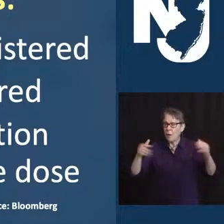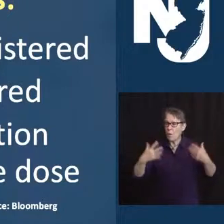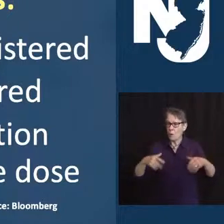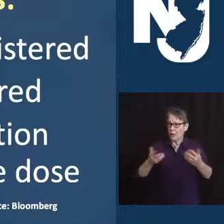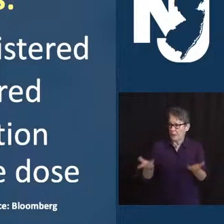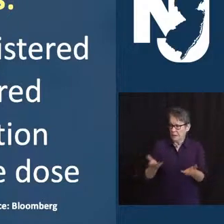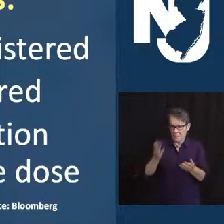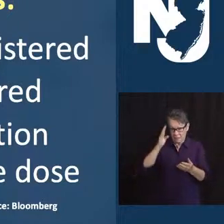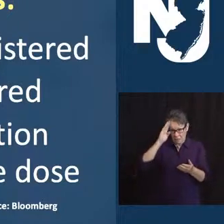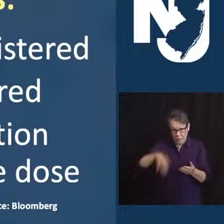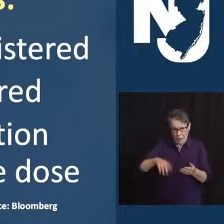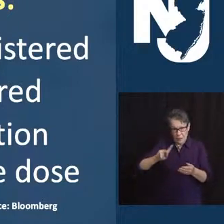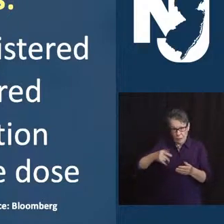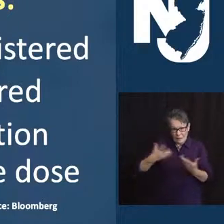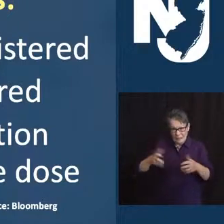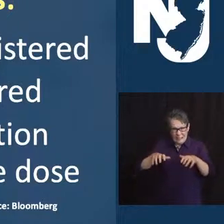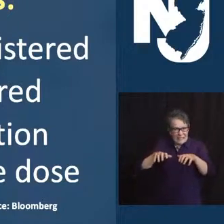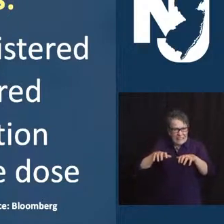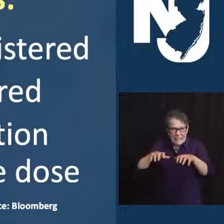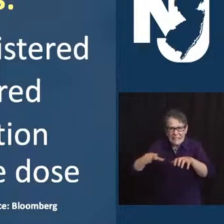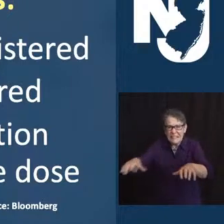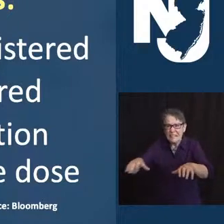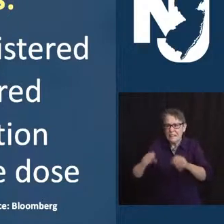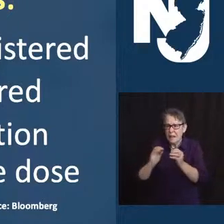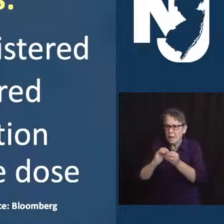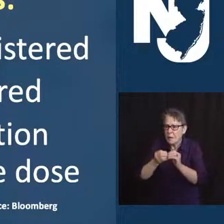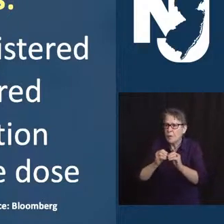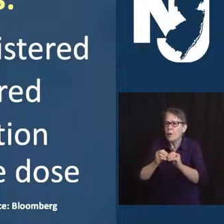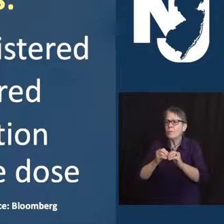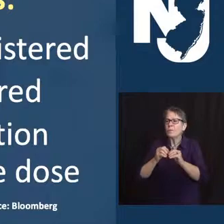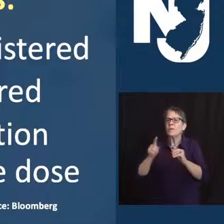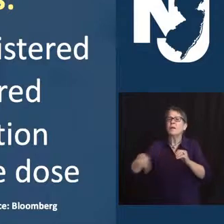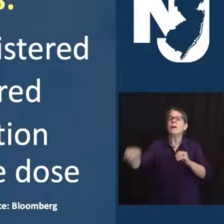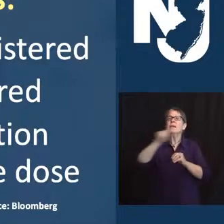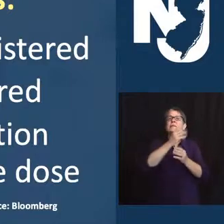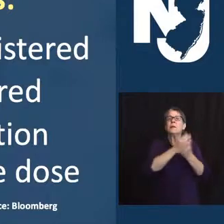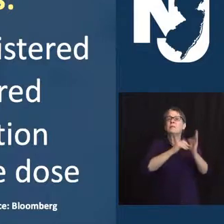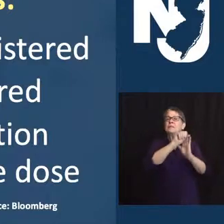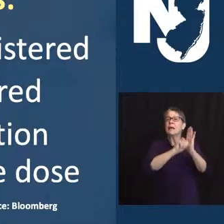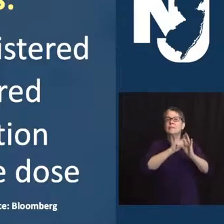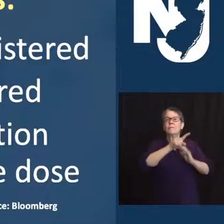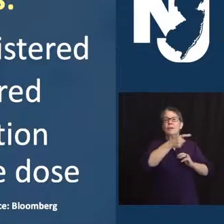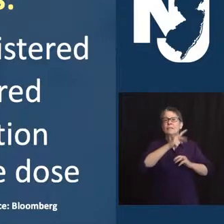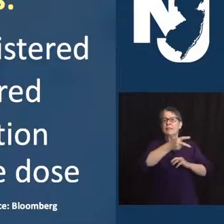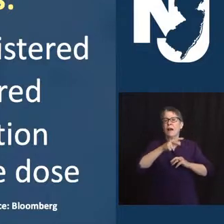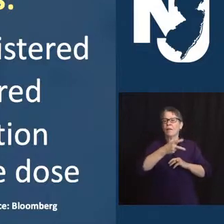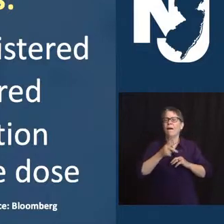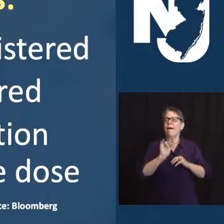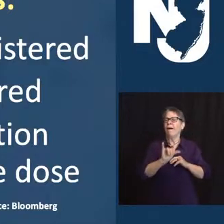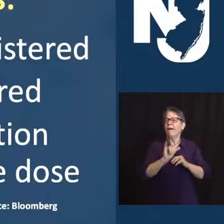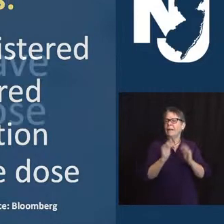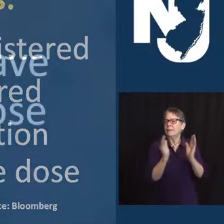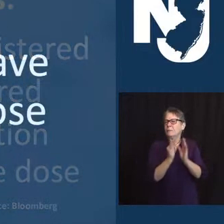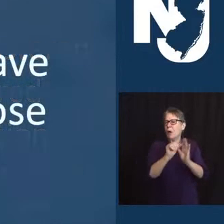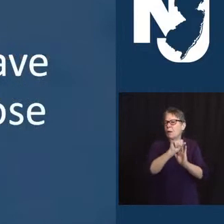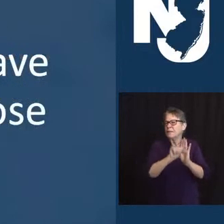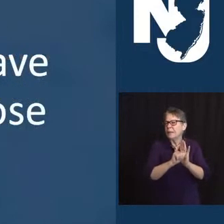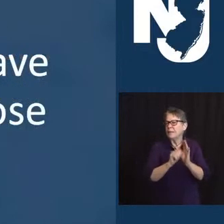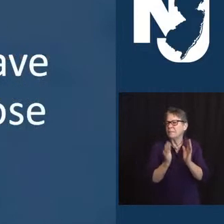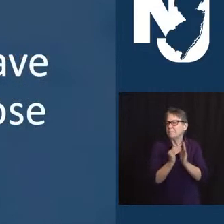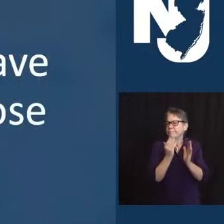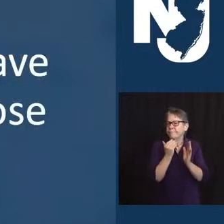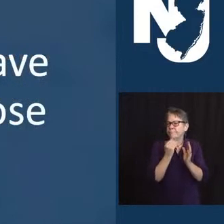County. We are, by any measure, a big state. Also, among older residents, and I want